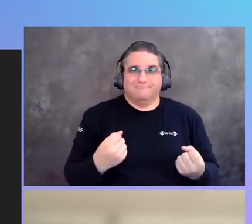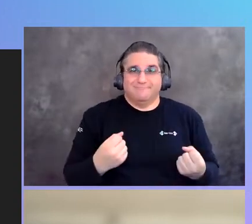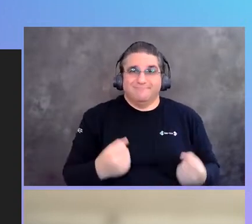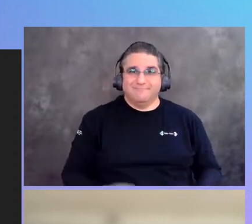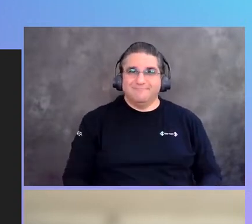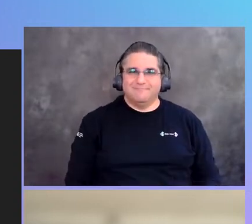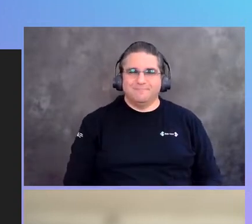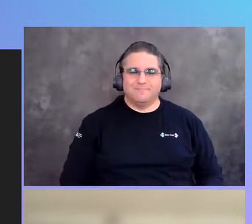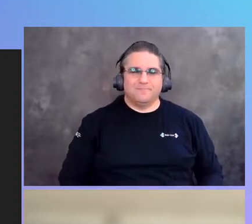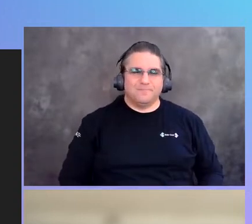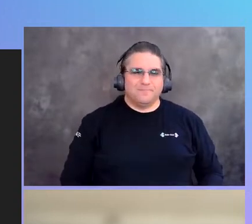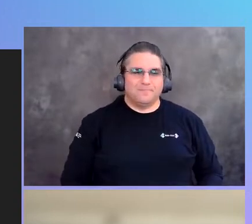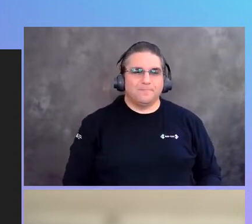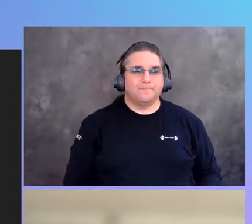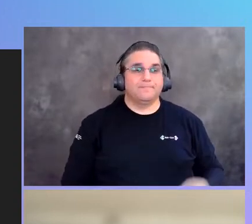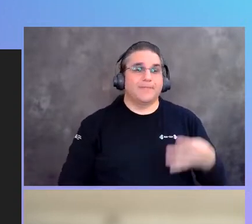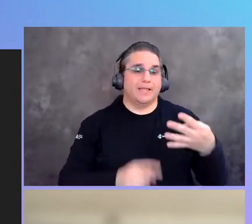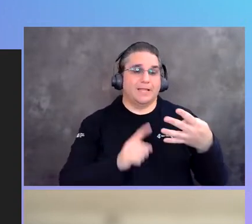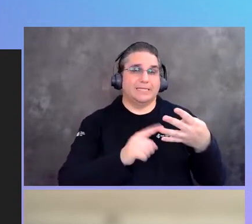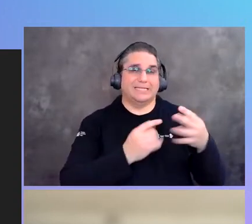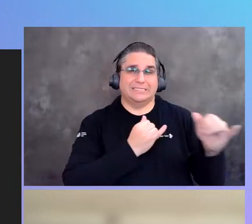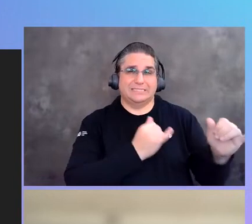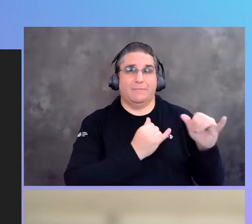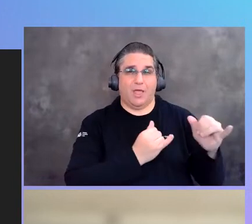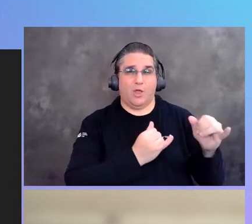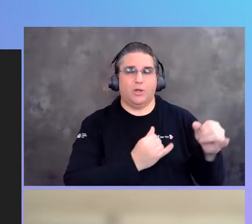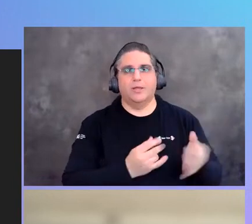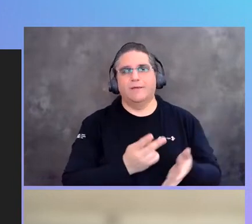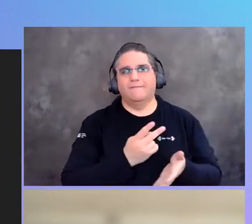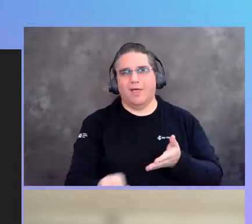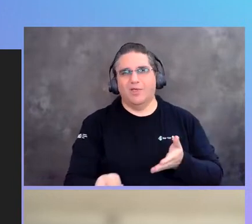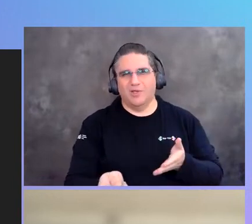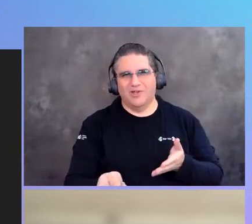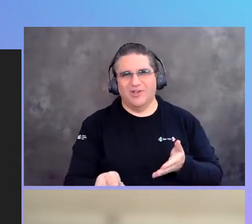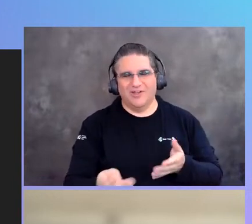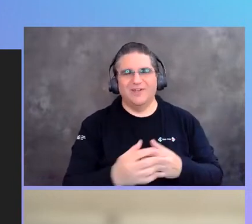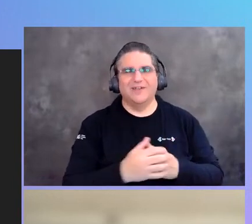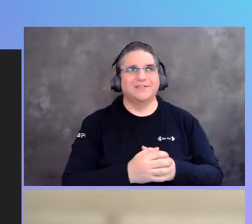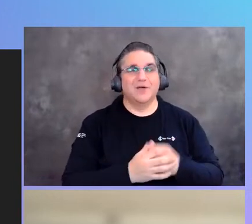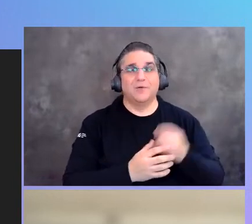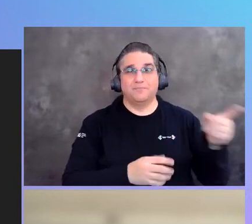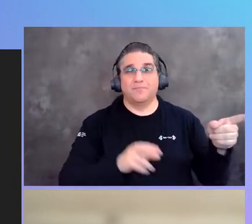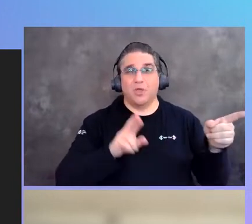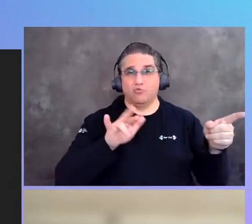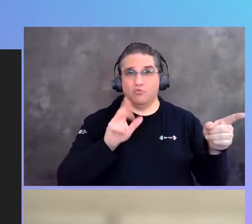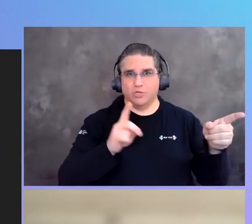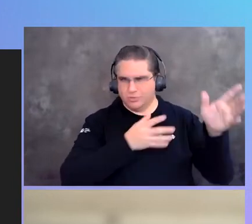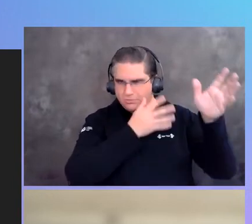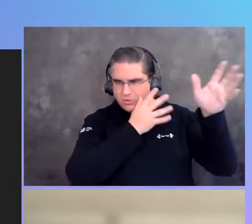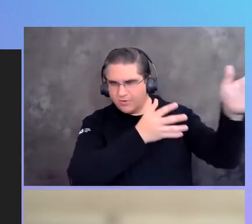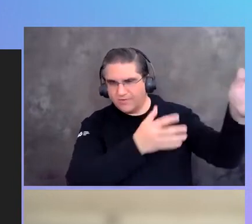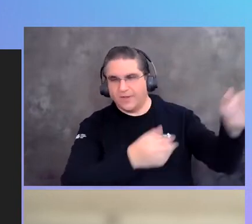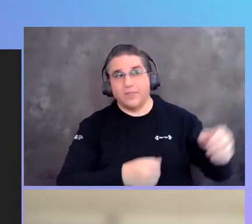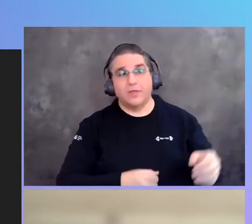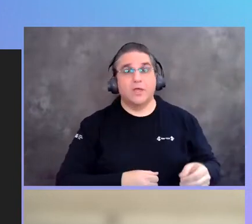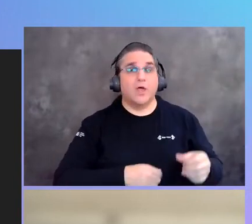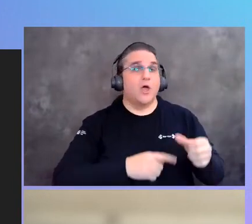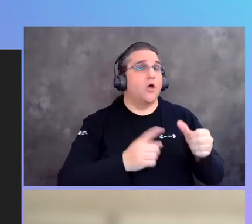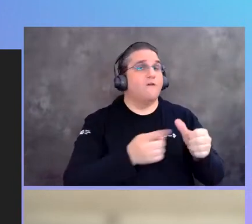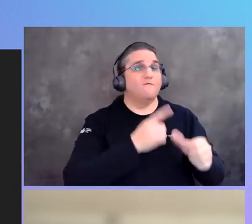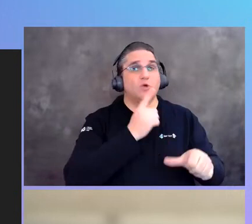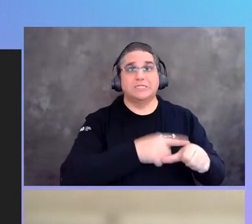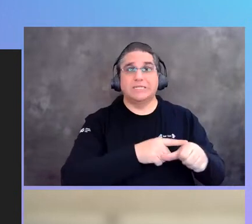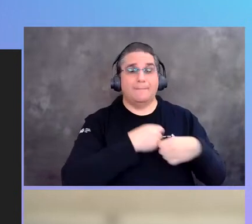thing is around failure, right? So a little story here about Richard. So the first time they got a high pressure